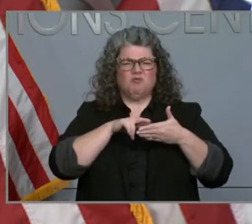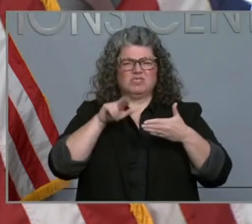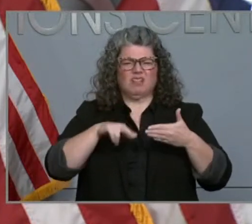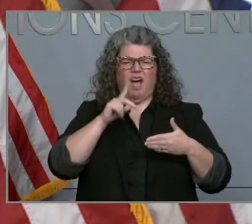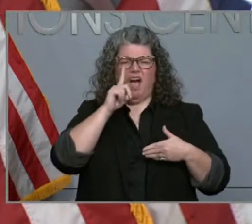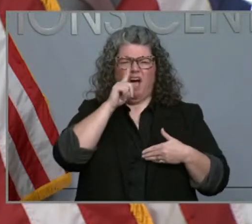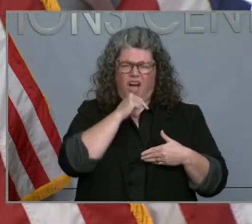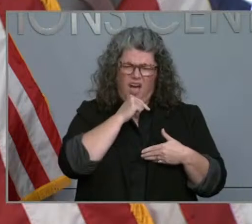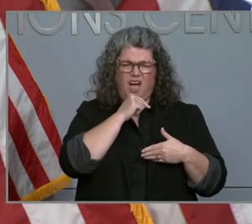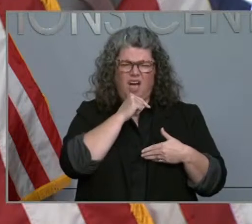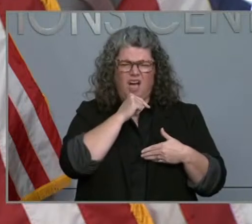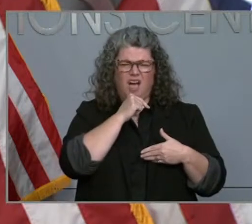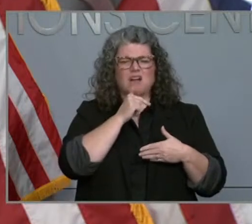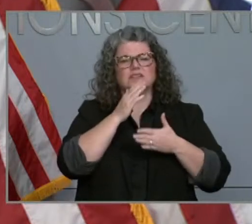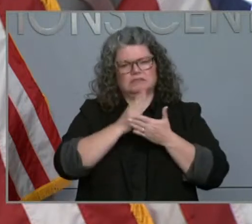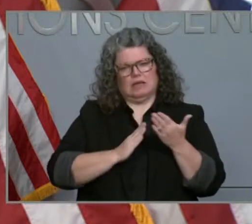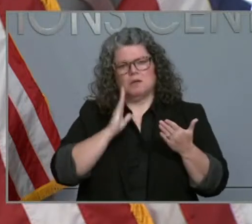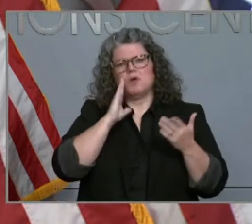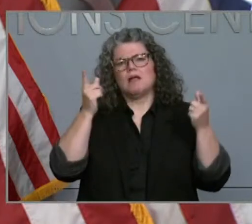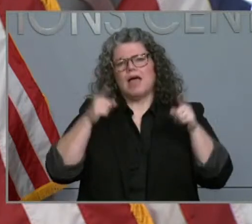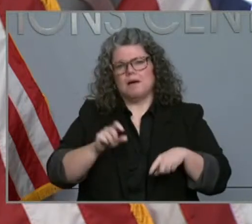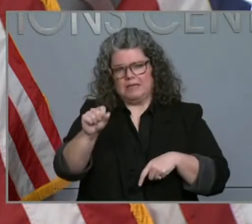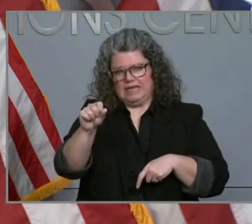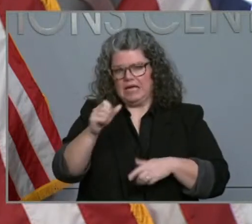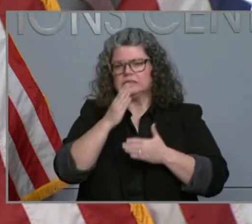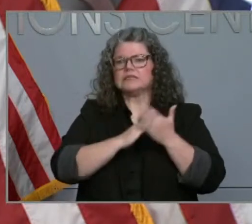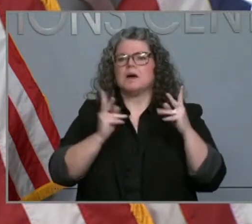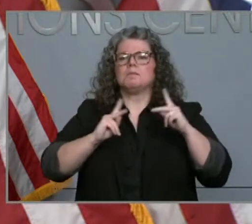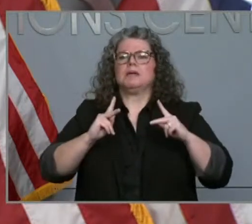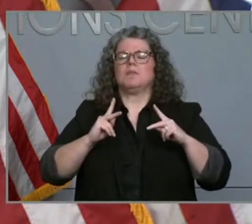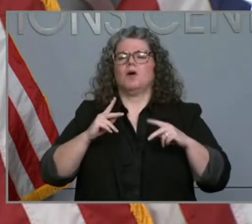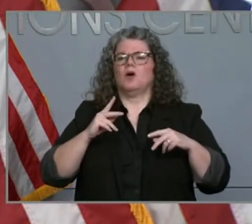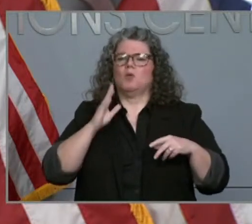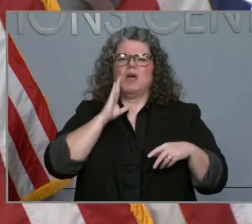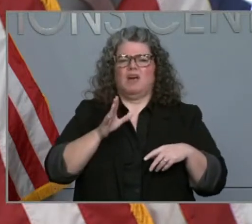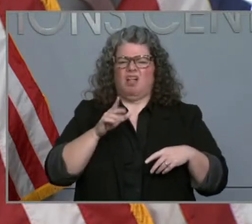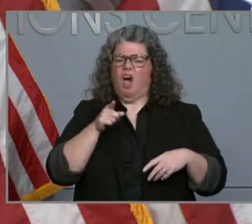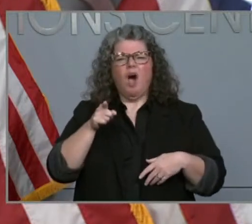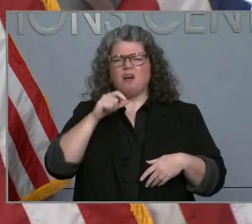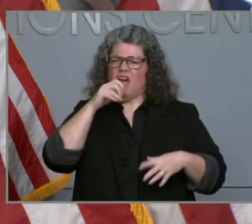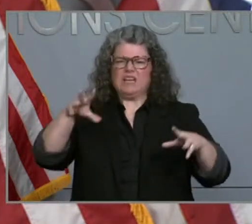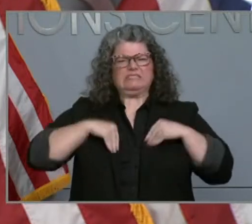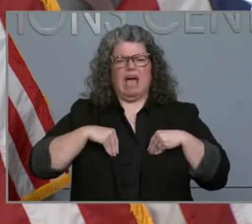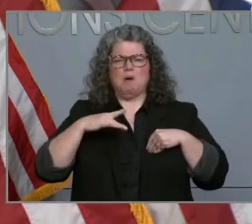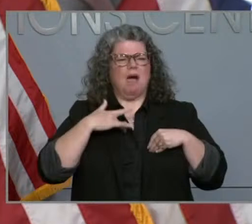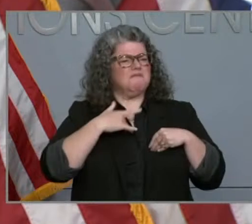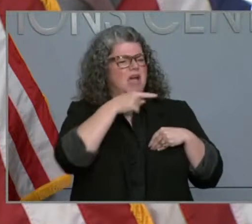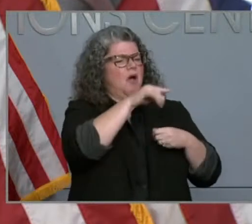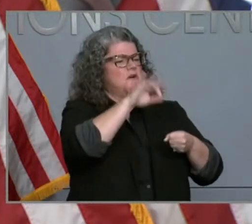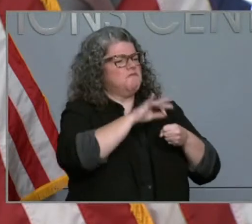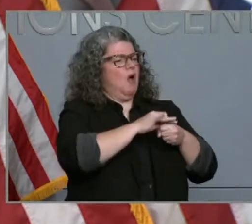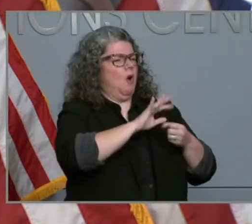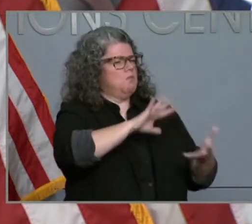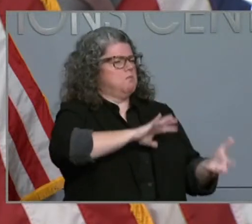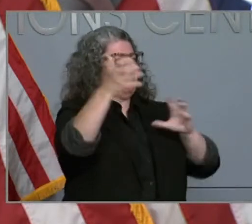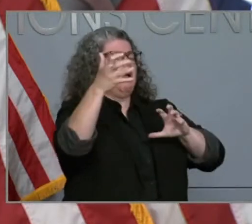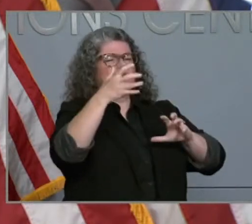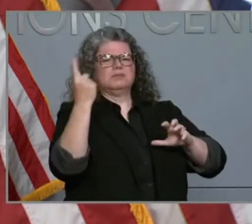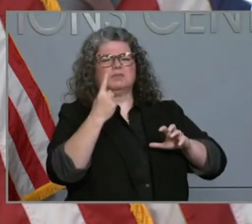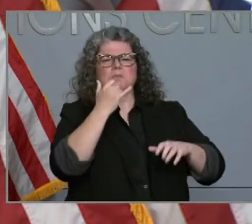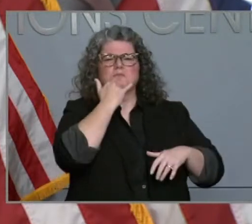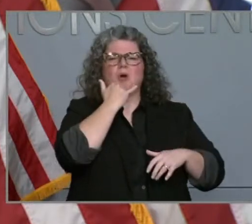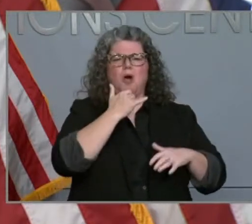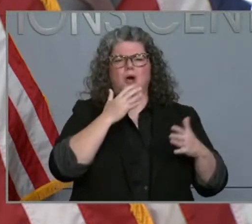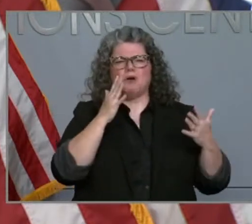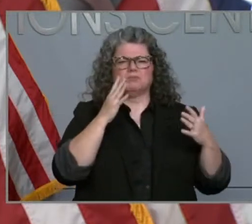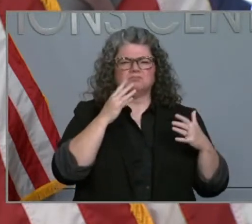tonight. There's going to be a subset of that will not accept the outcome and believe something was wrong or afoot.